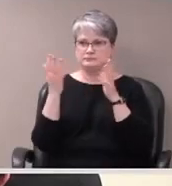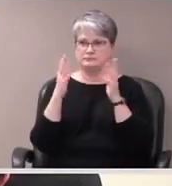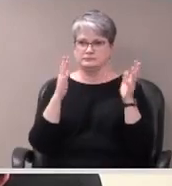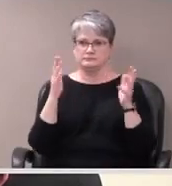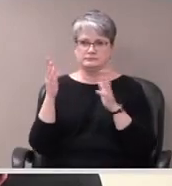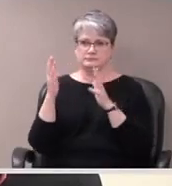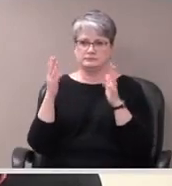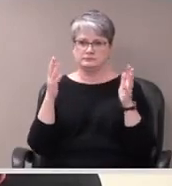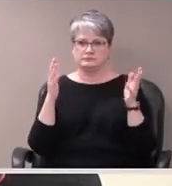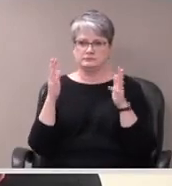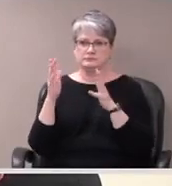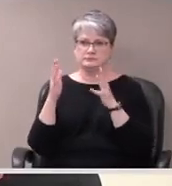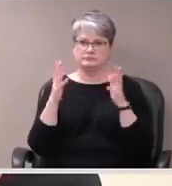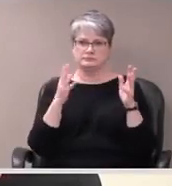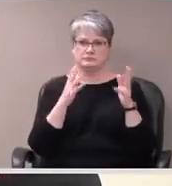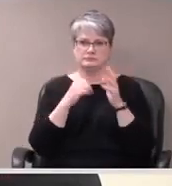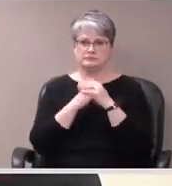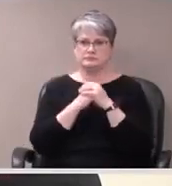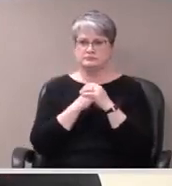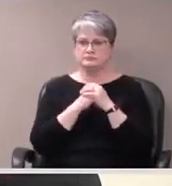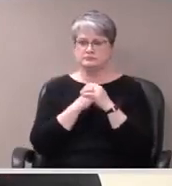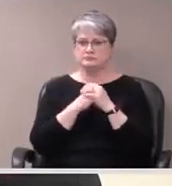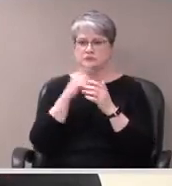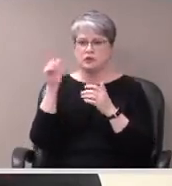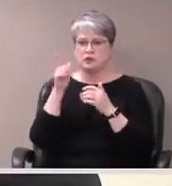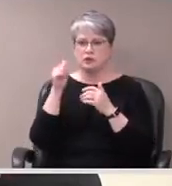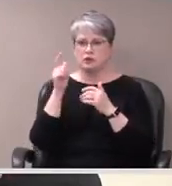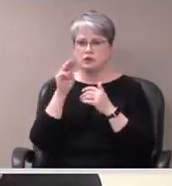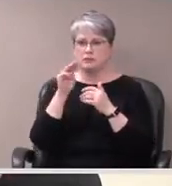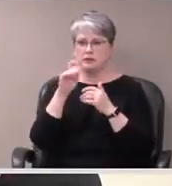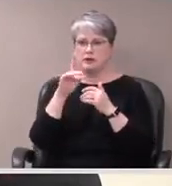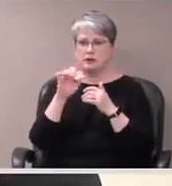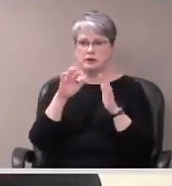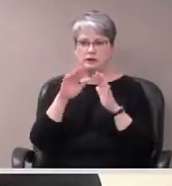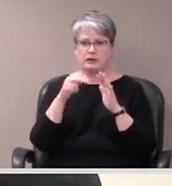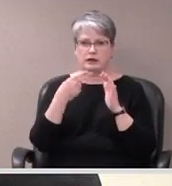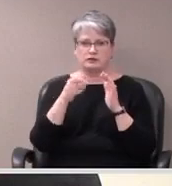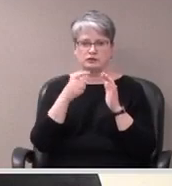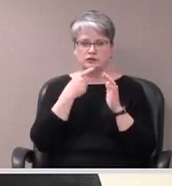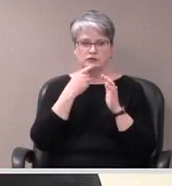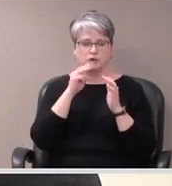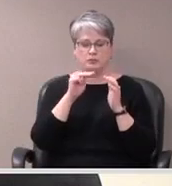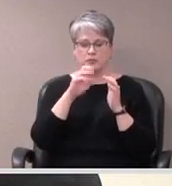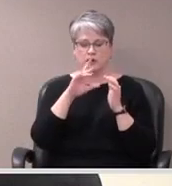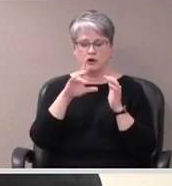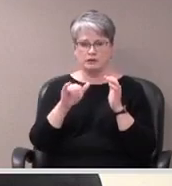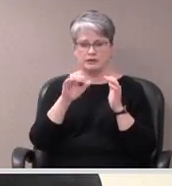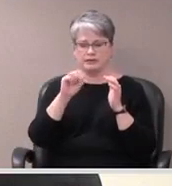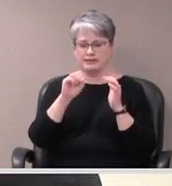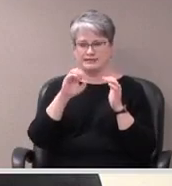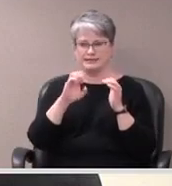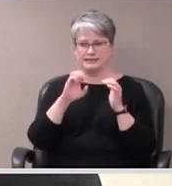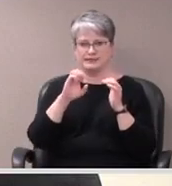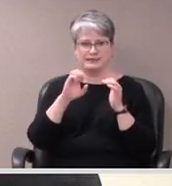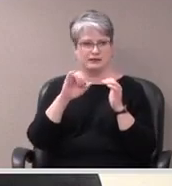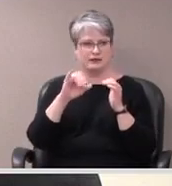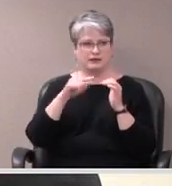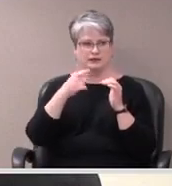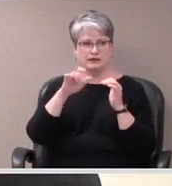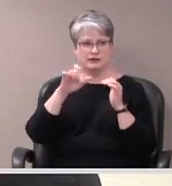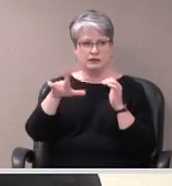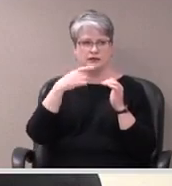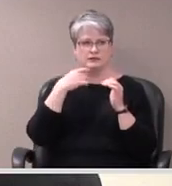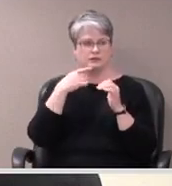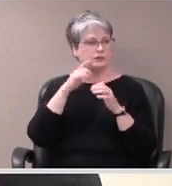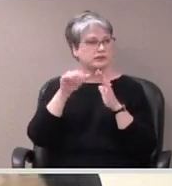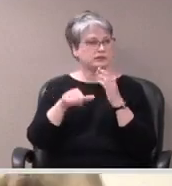Louisville Male High School teacher Molly Siegel, Joining her in the recognition is Assistant Superintendent of High